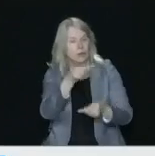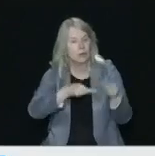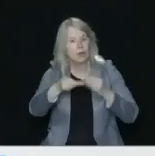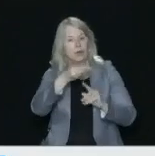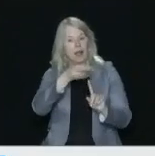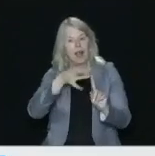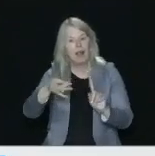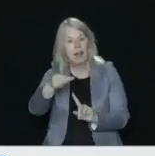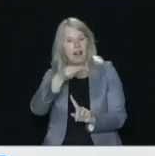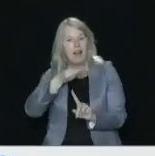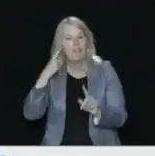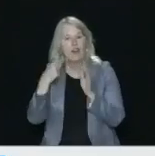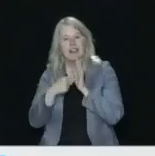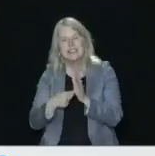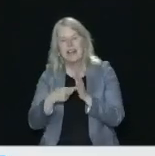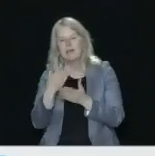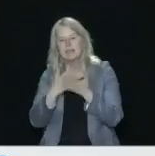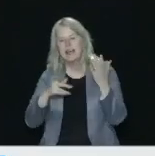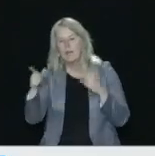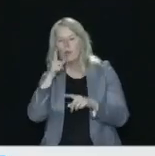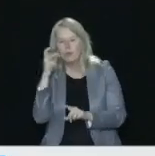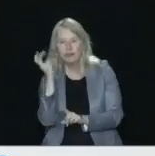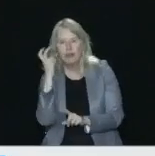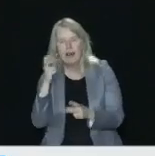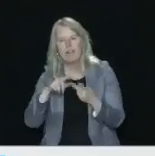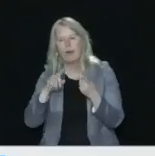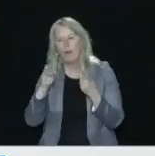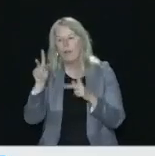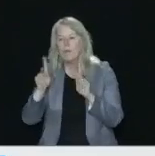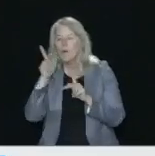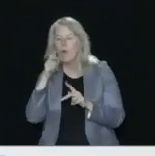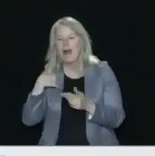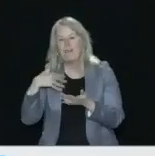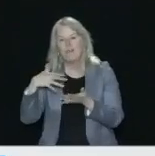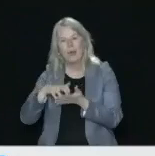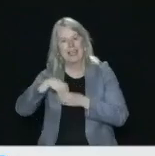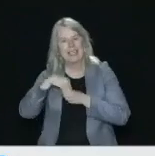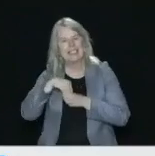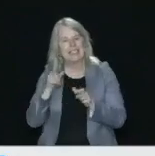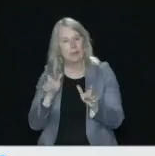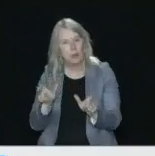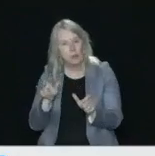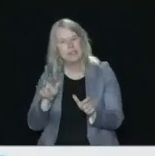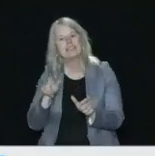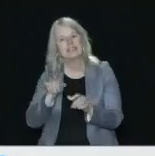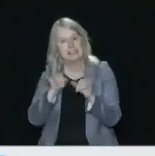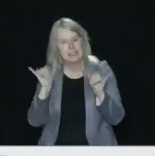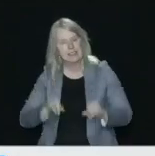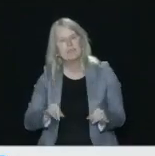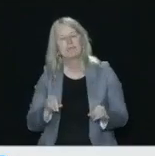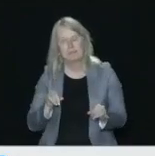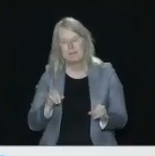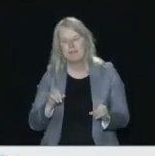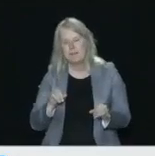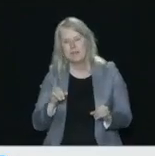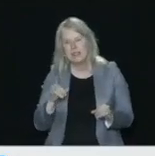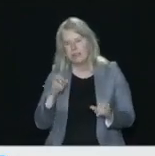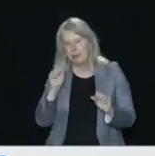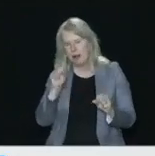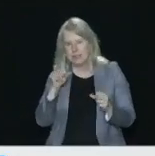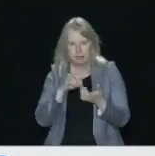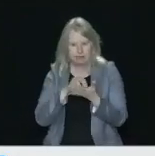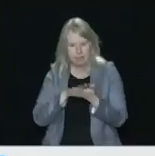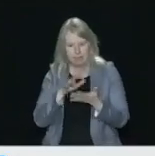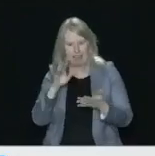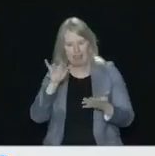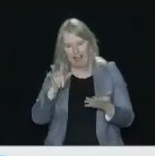will be built upon existing programming and infrastructure like FluWatch. So one might